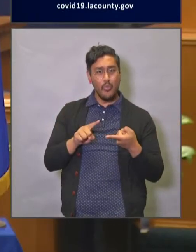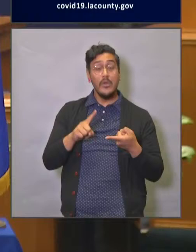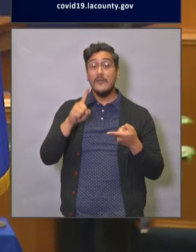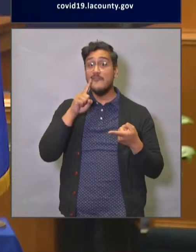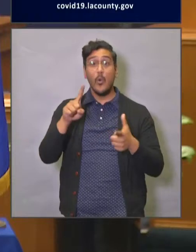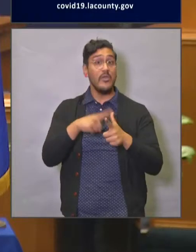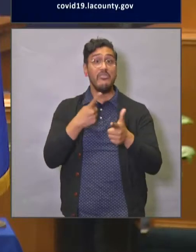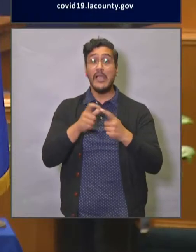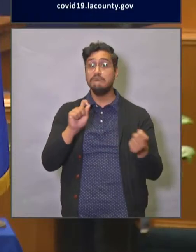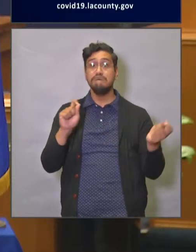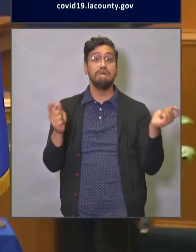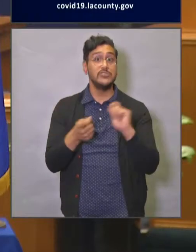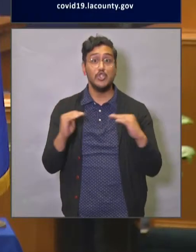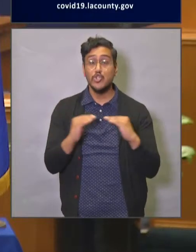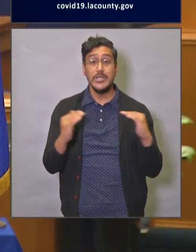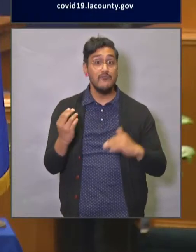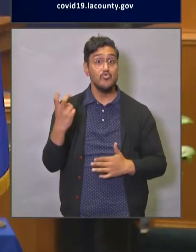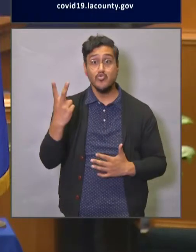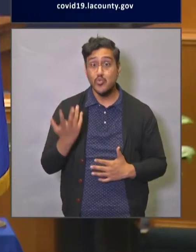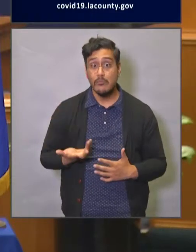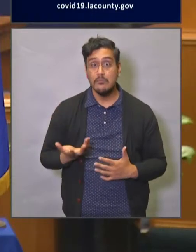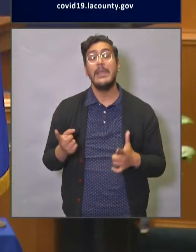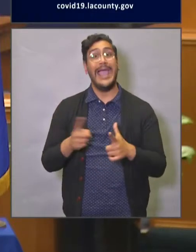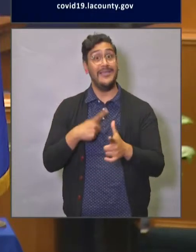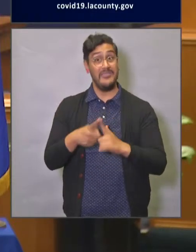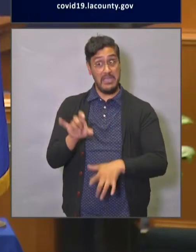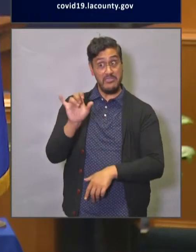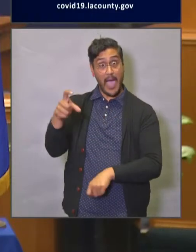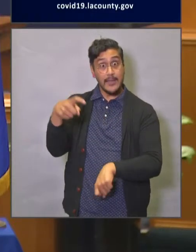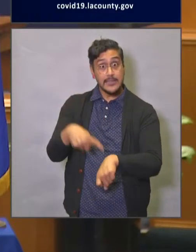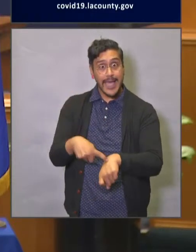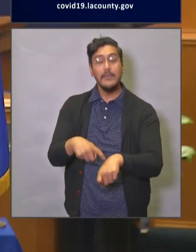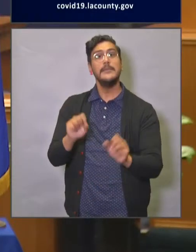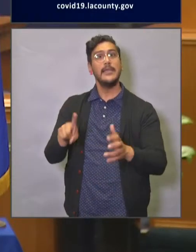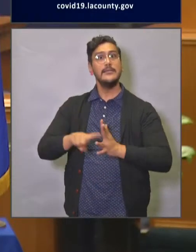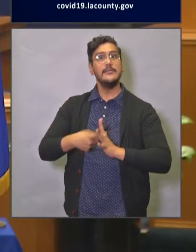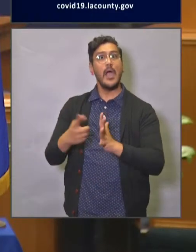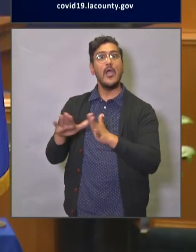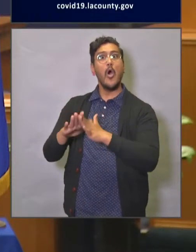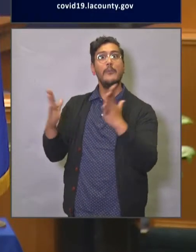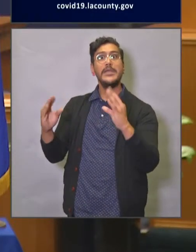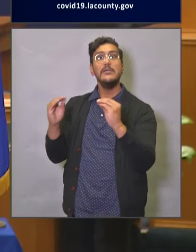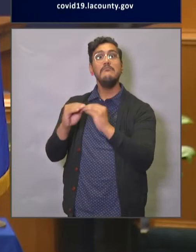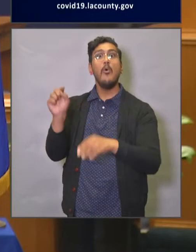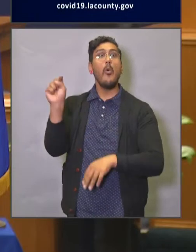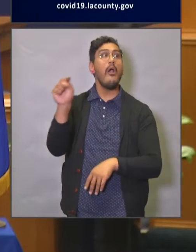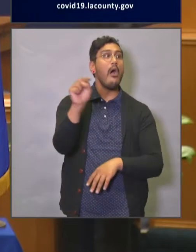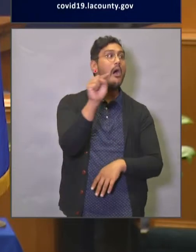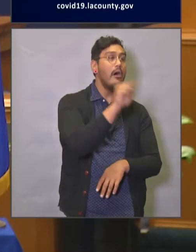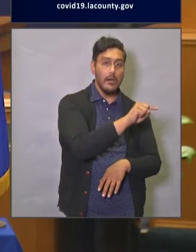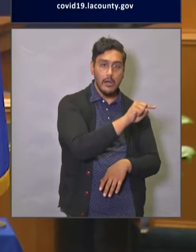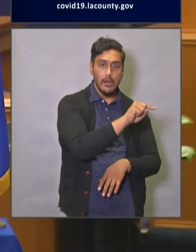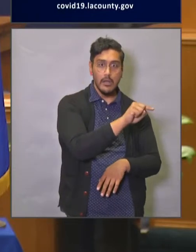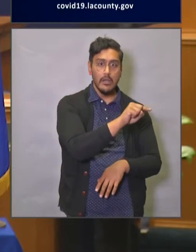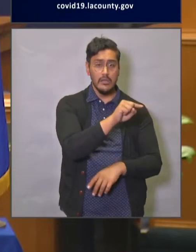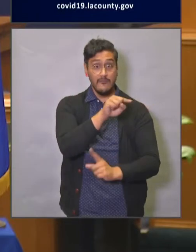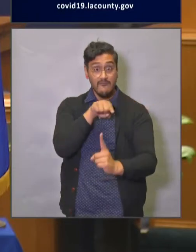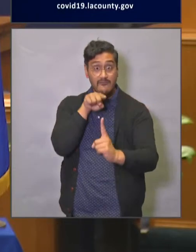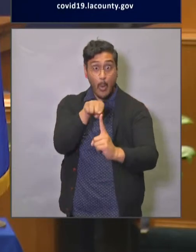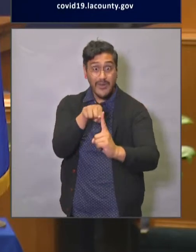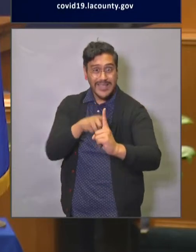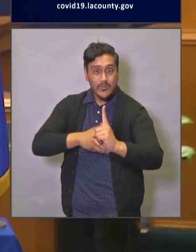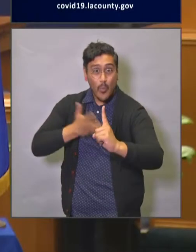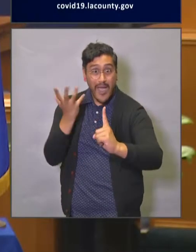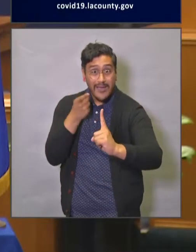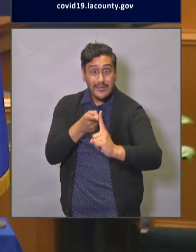looking at opportunities that we can have to reopen sectors, with the primary focus right now being on making sure